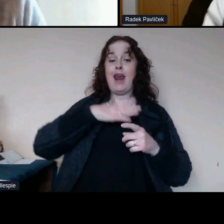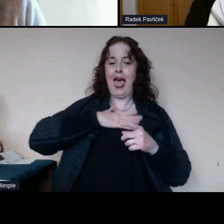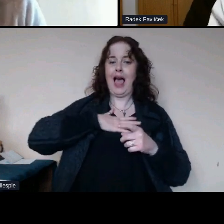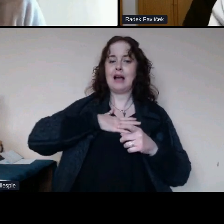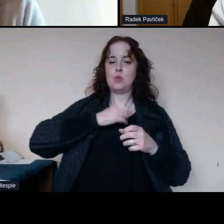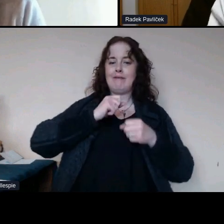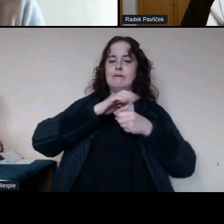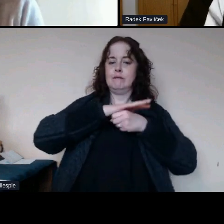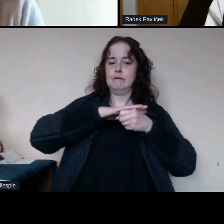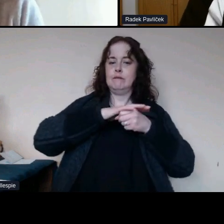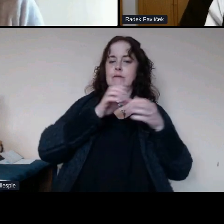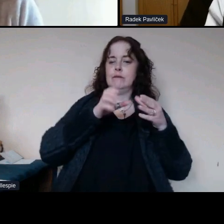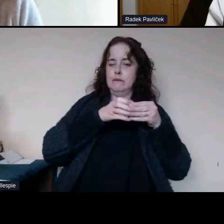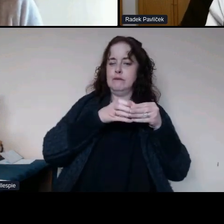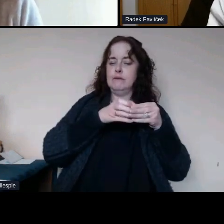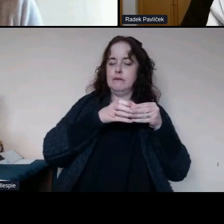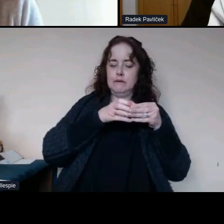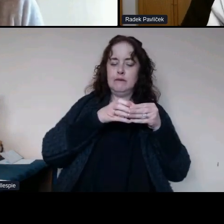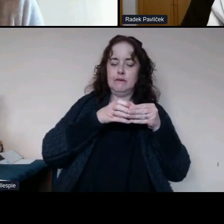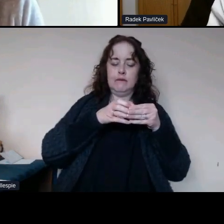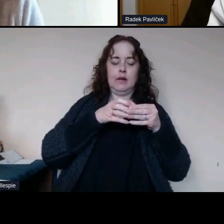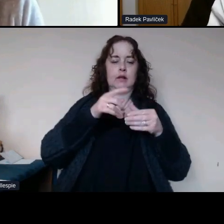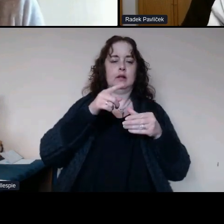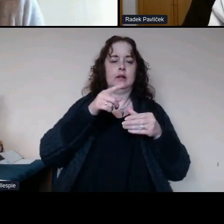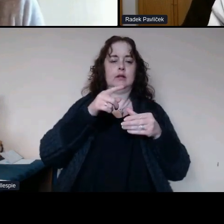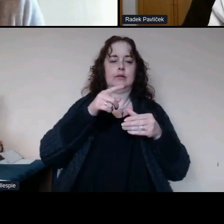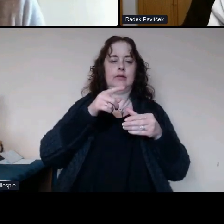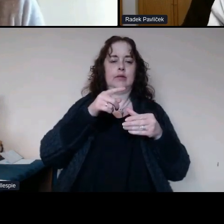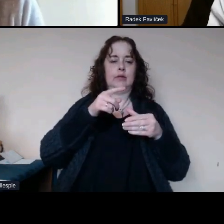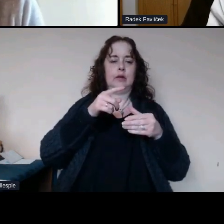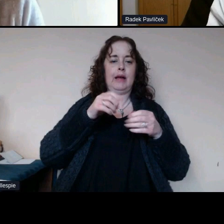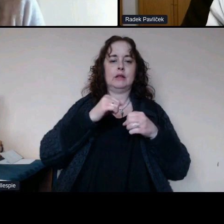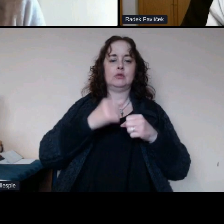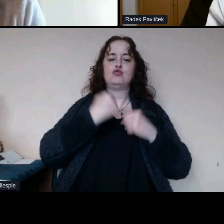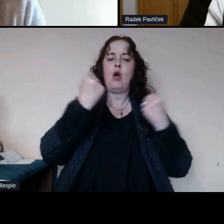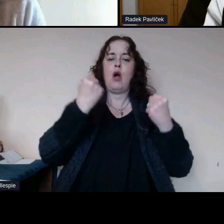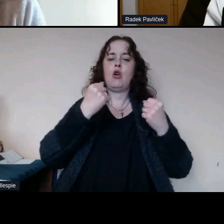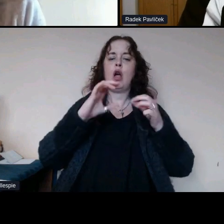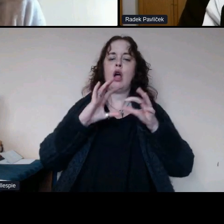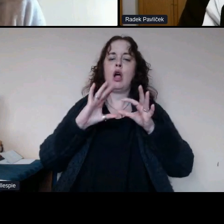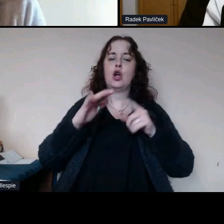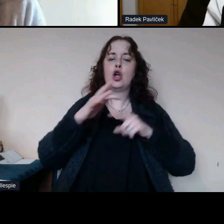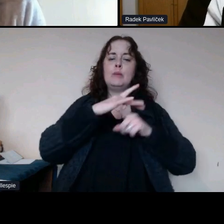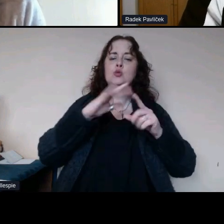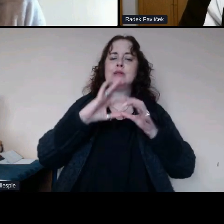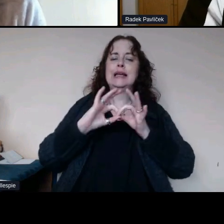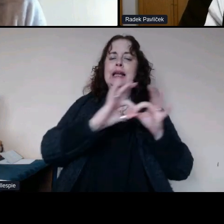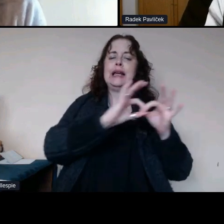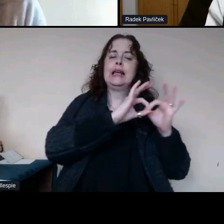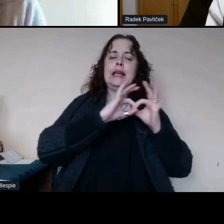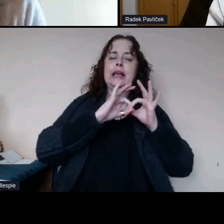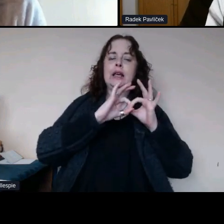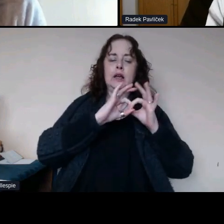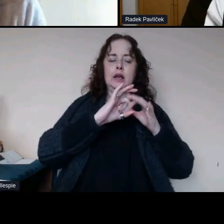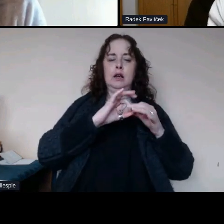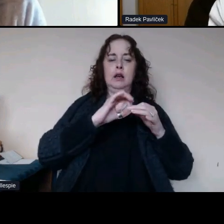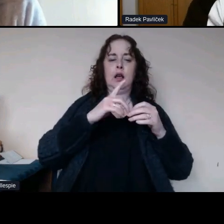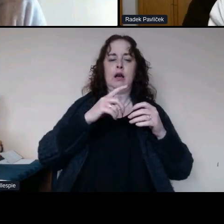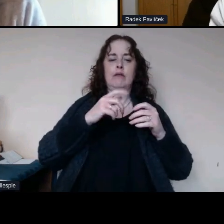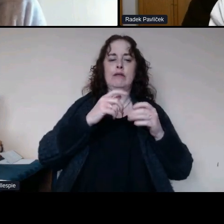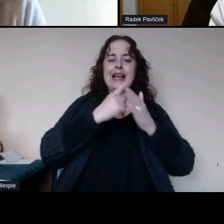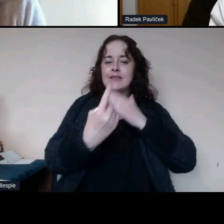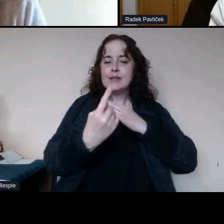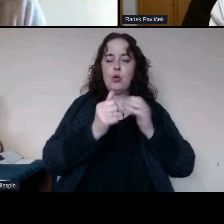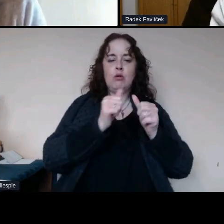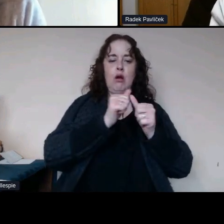to establish, let's say, a stronger community of individuals and companies